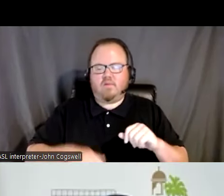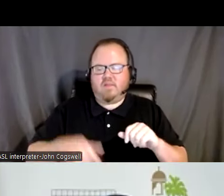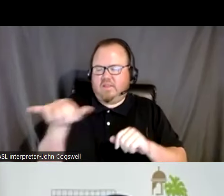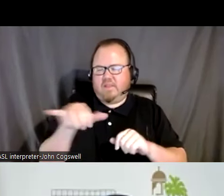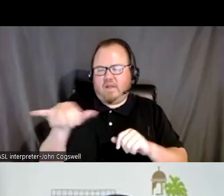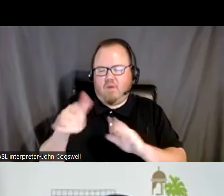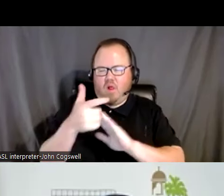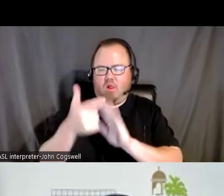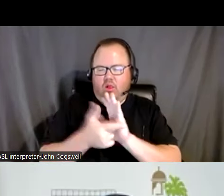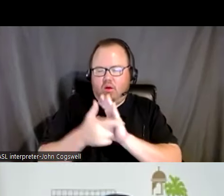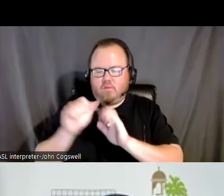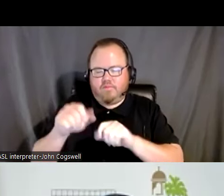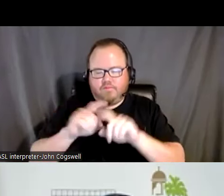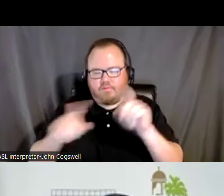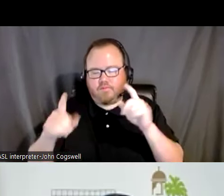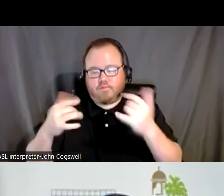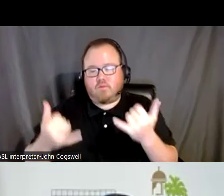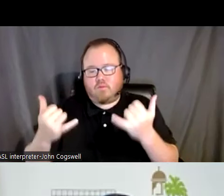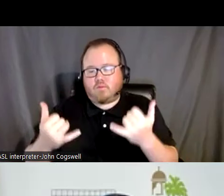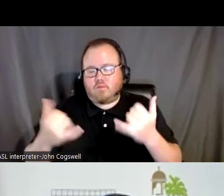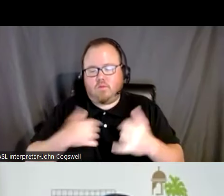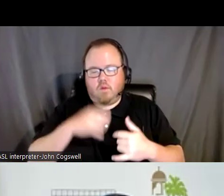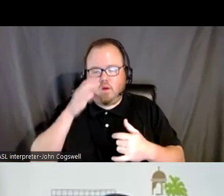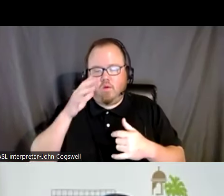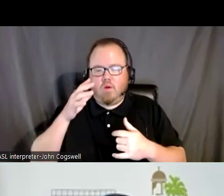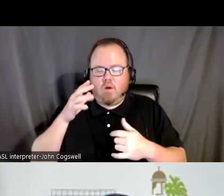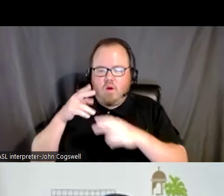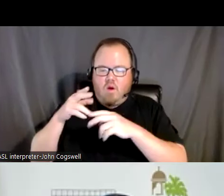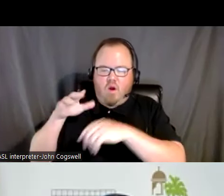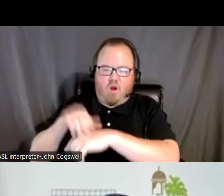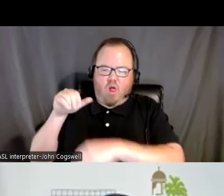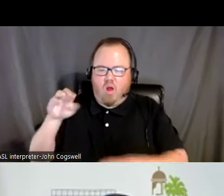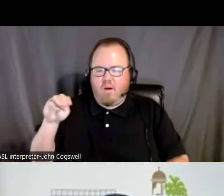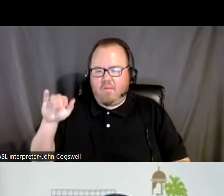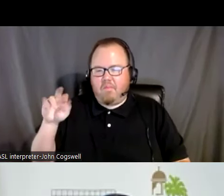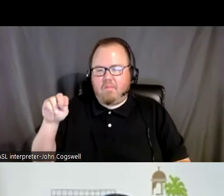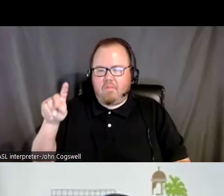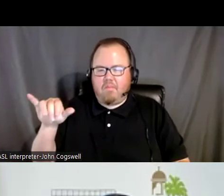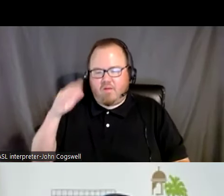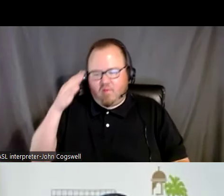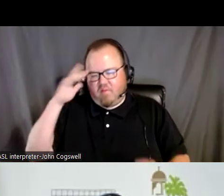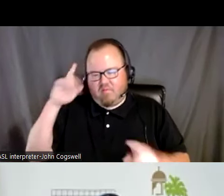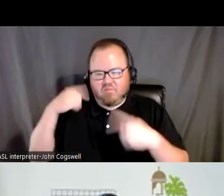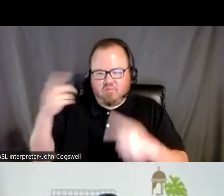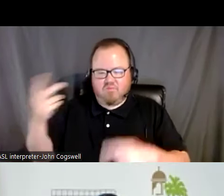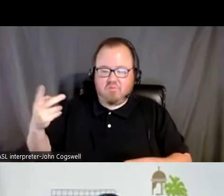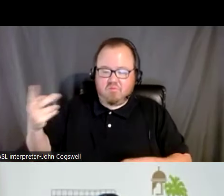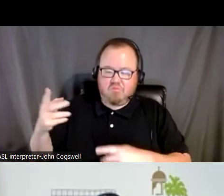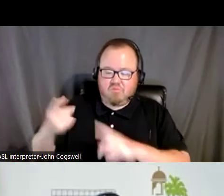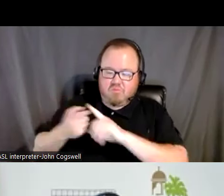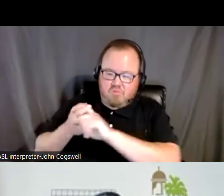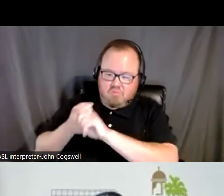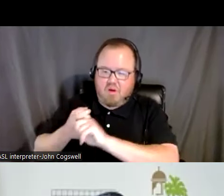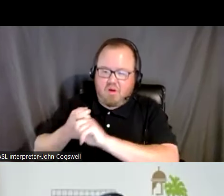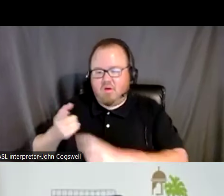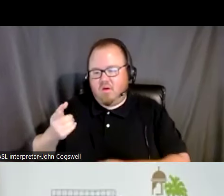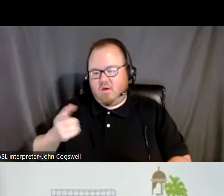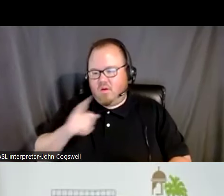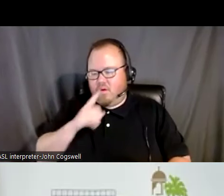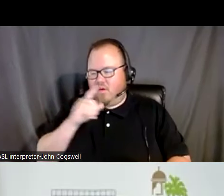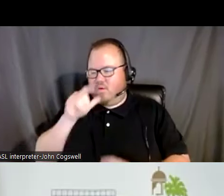But right now, I'm just going to call on Mindy because we've known each other for a while. So me and Mindy are buddies. You don't actually have to